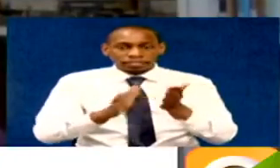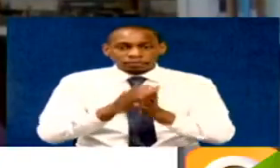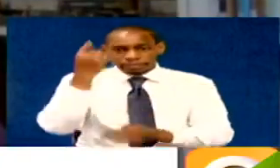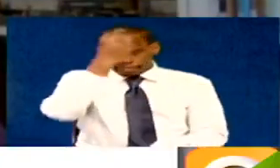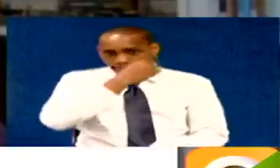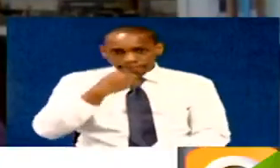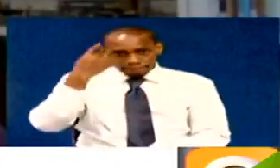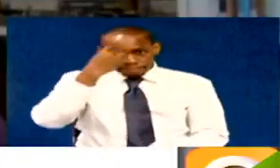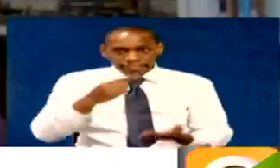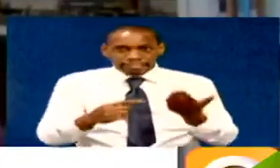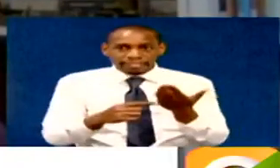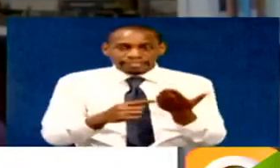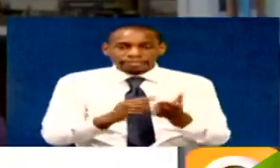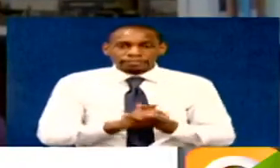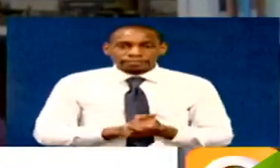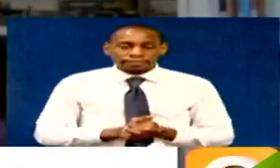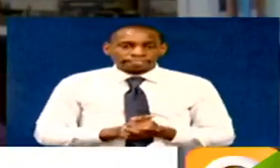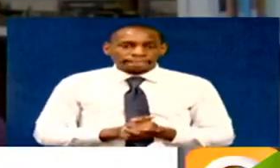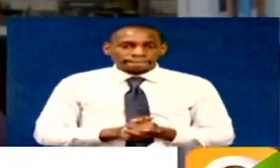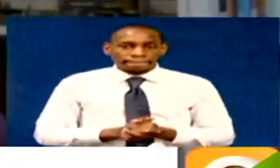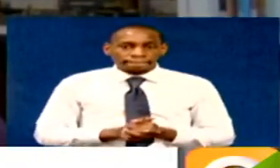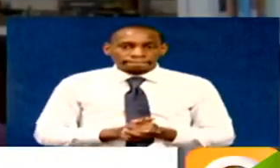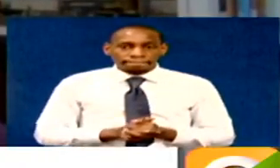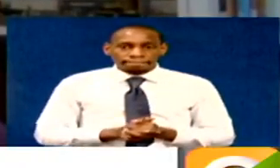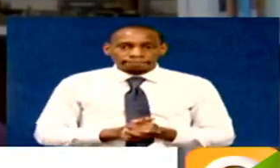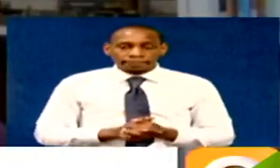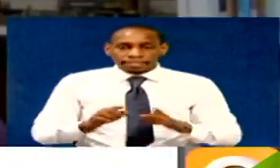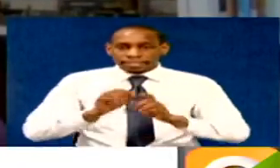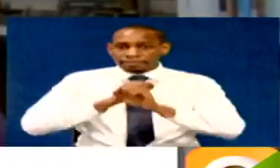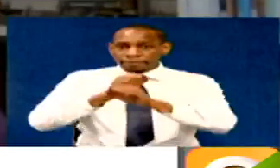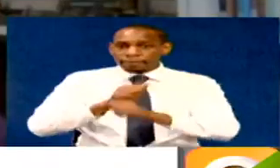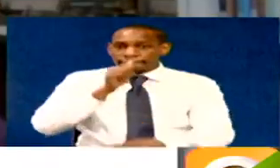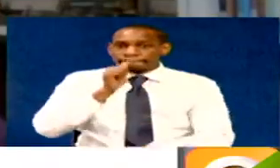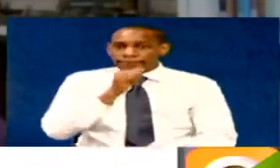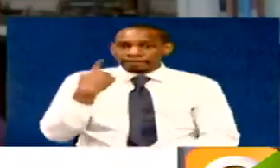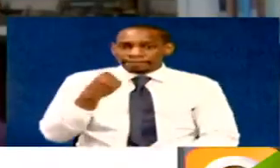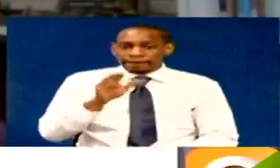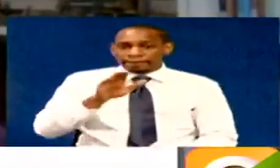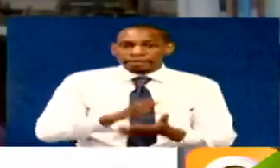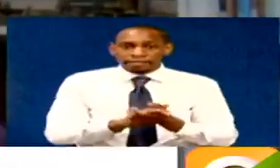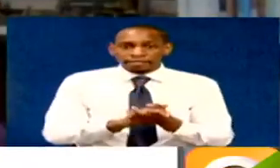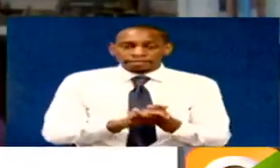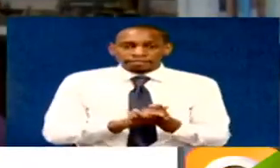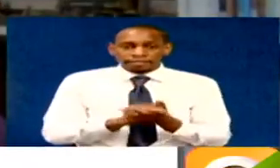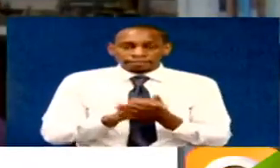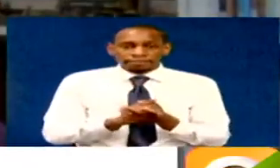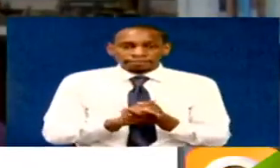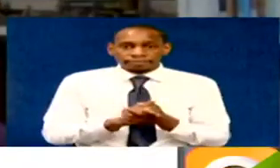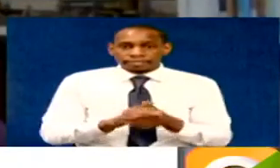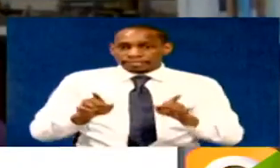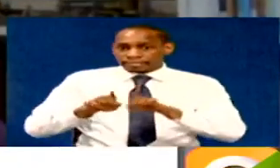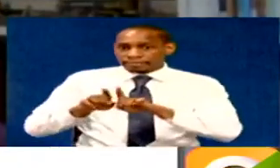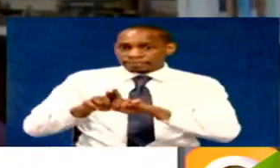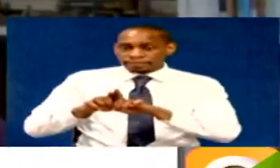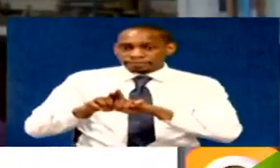and the self-browsing technology. All these things are basically focused on protecting your password because there's a good chance it's not in a good state. And so